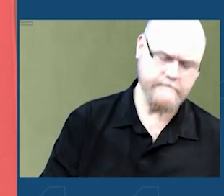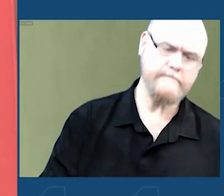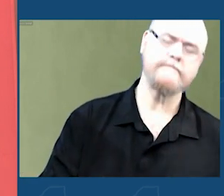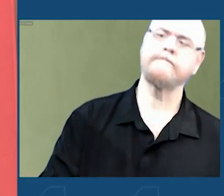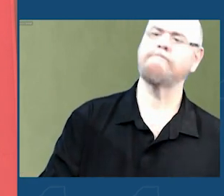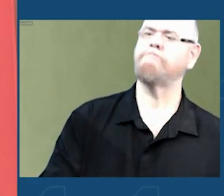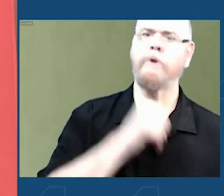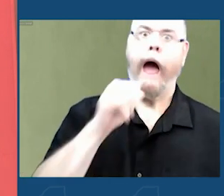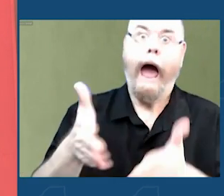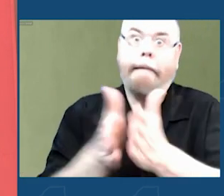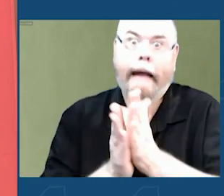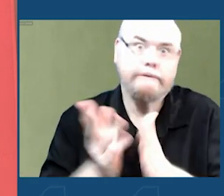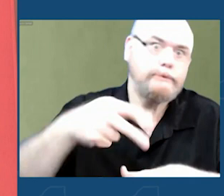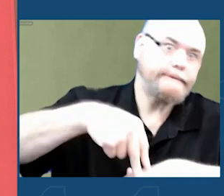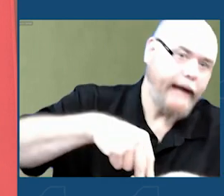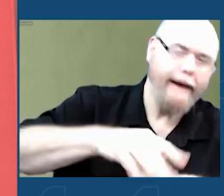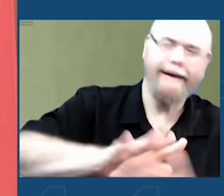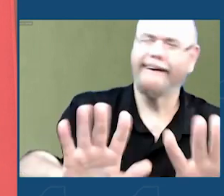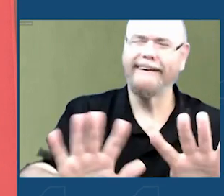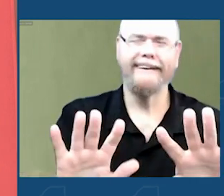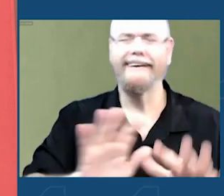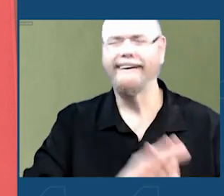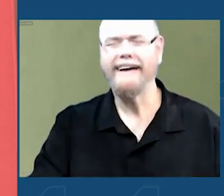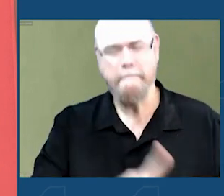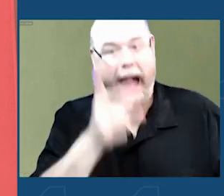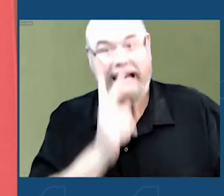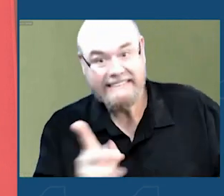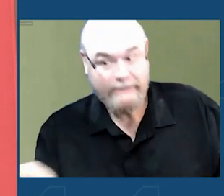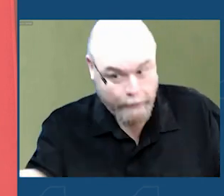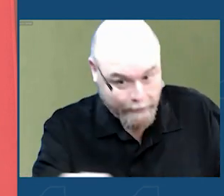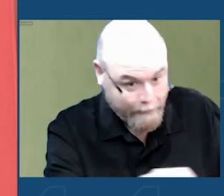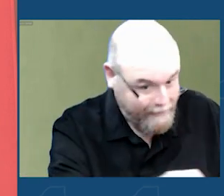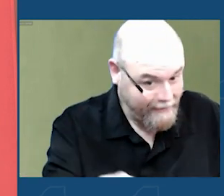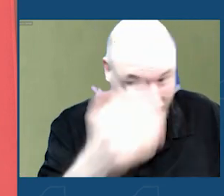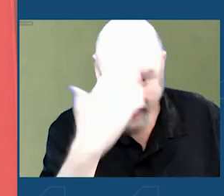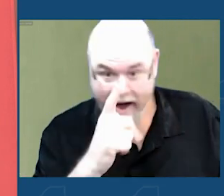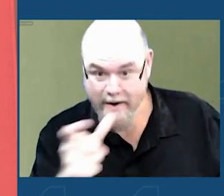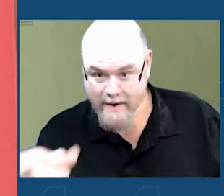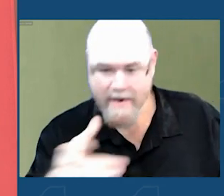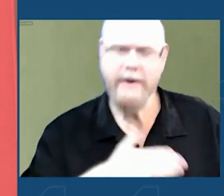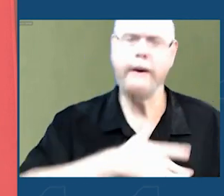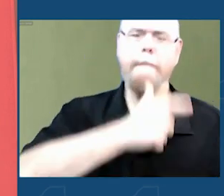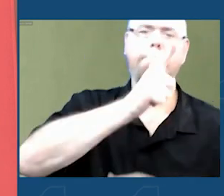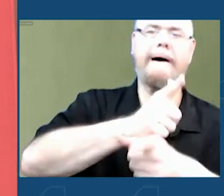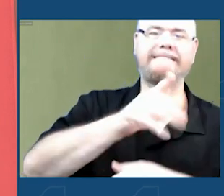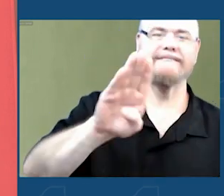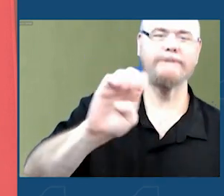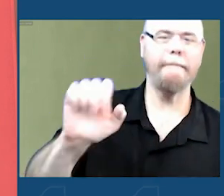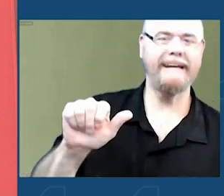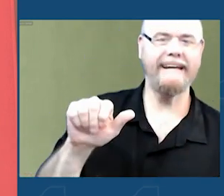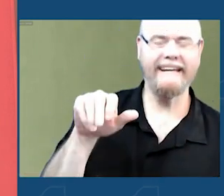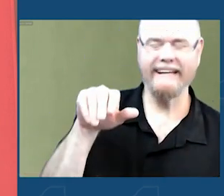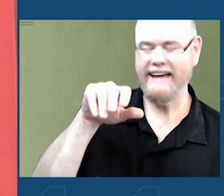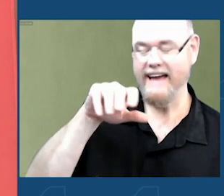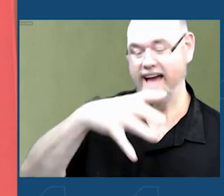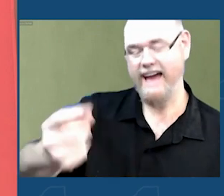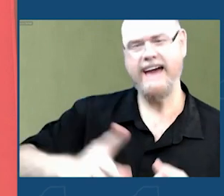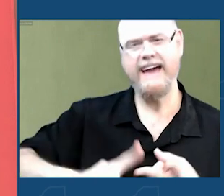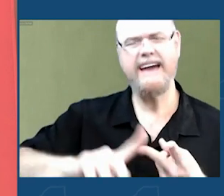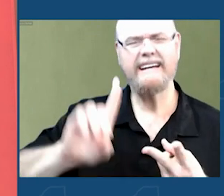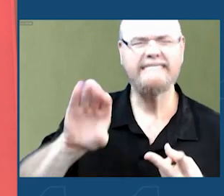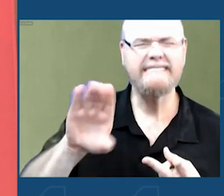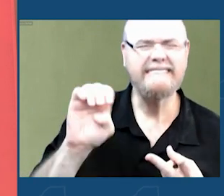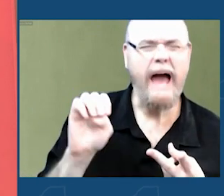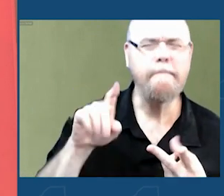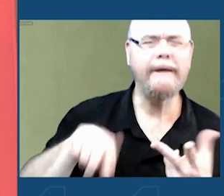you to stand up, but I can see you there. My sister Bea Stern and Debbie Landesman, Jim